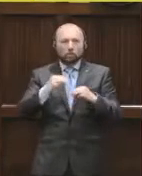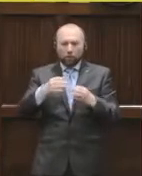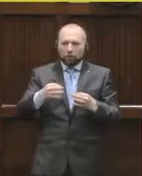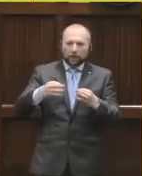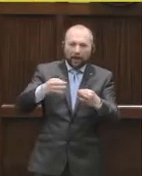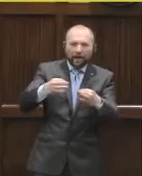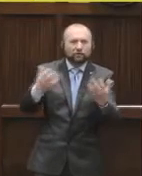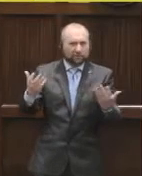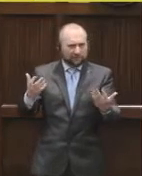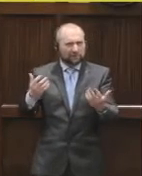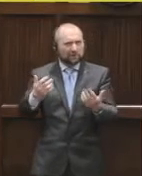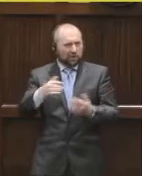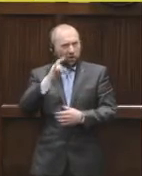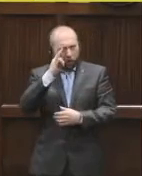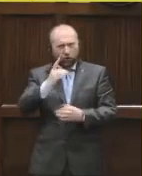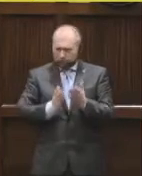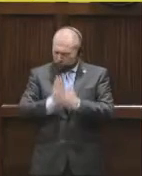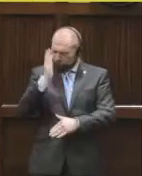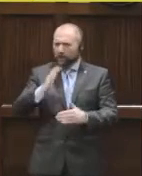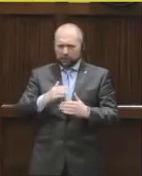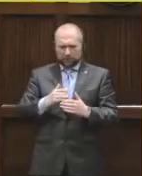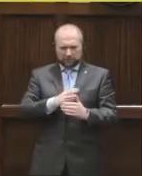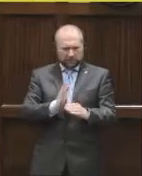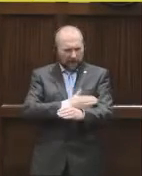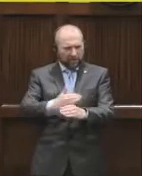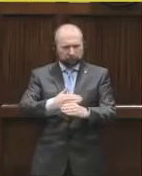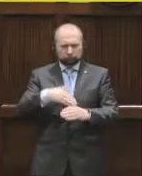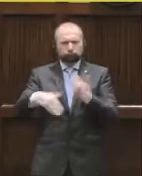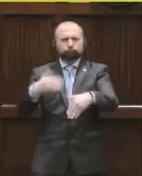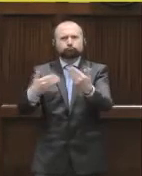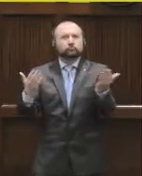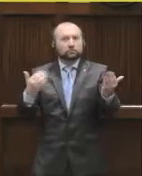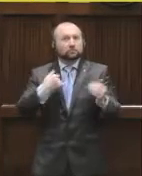or prevarication, that it will be expeditiously